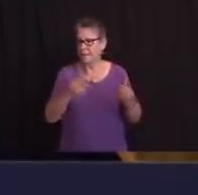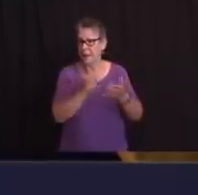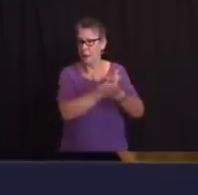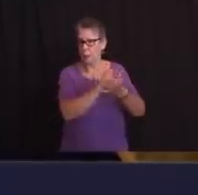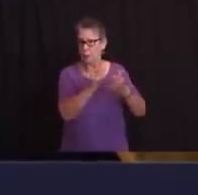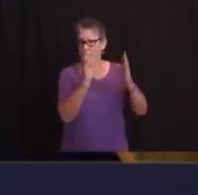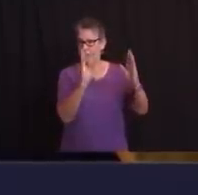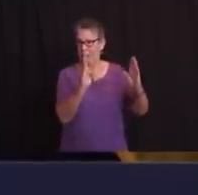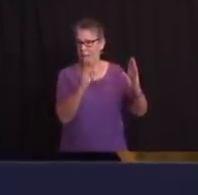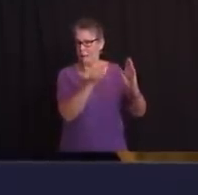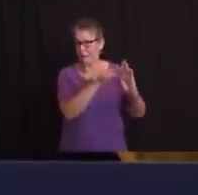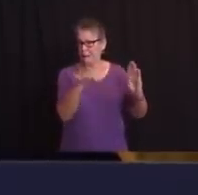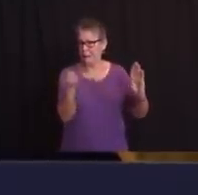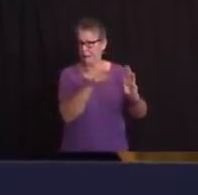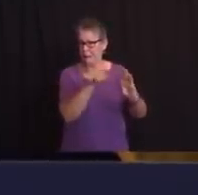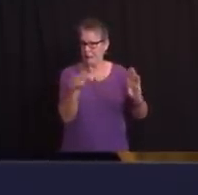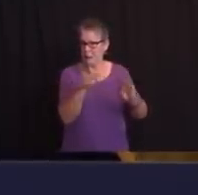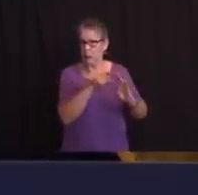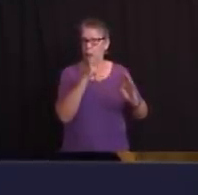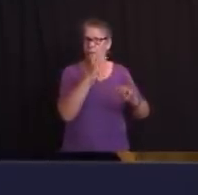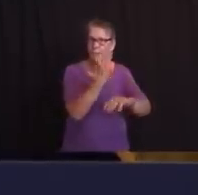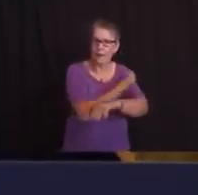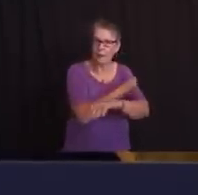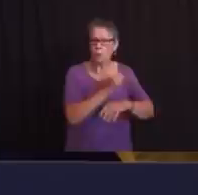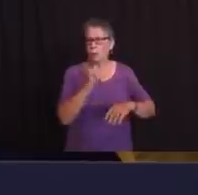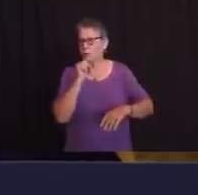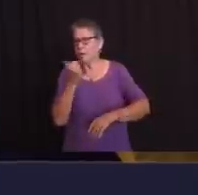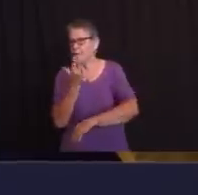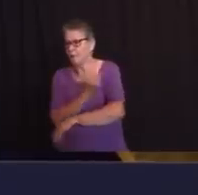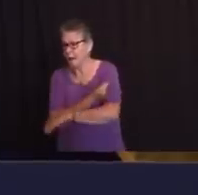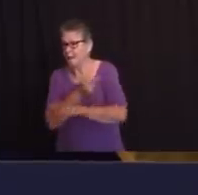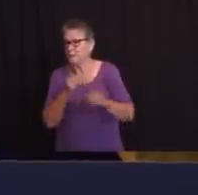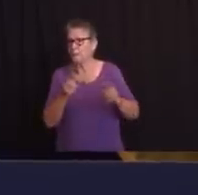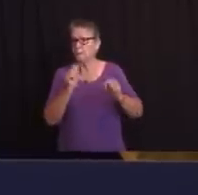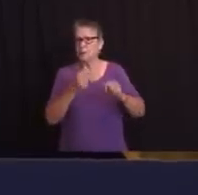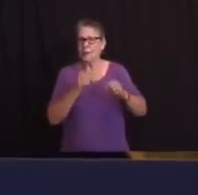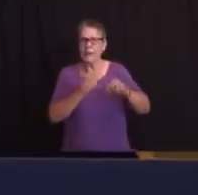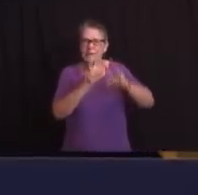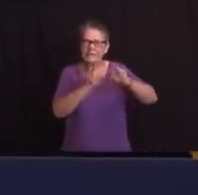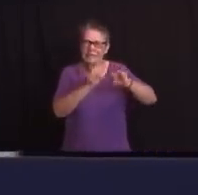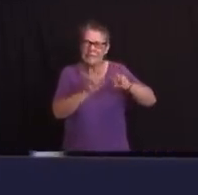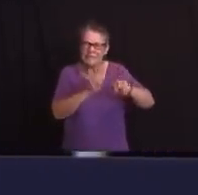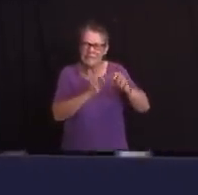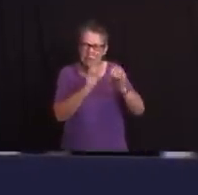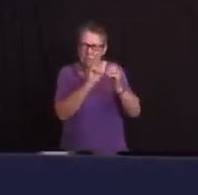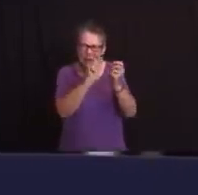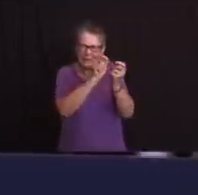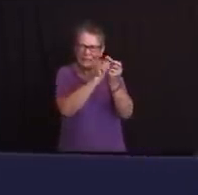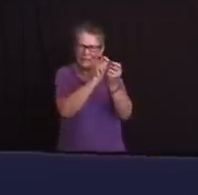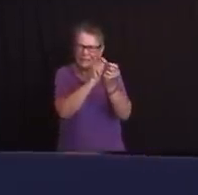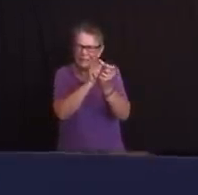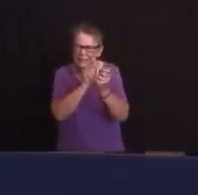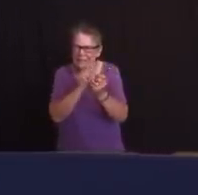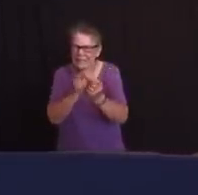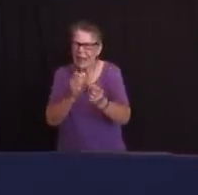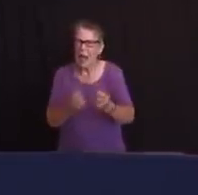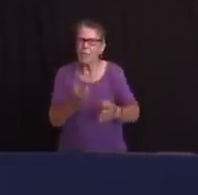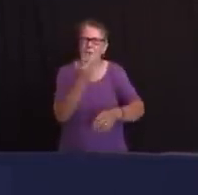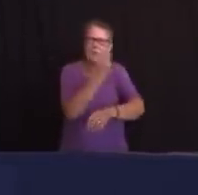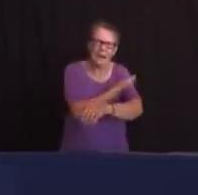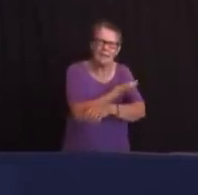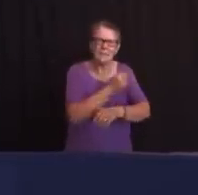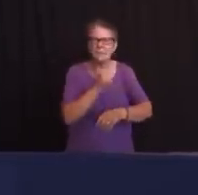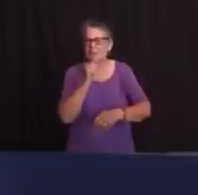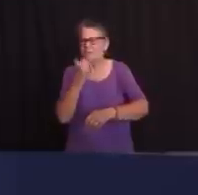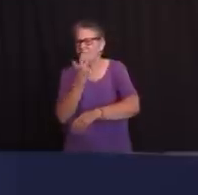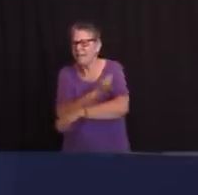not vaccinated, et cetera? I suspect if we could, we would, but let me turn to Judy and Ed on both of those. First, on the daily deaths,